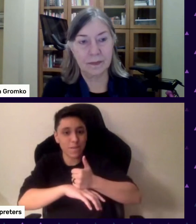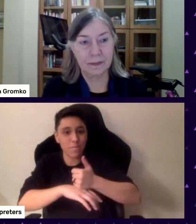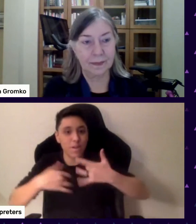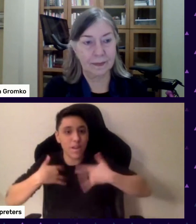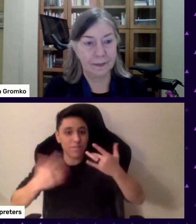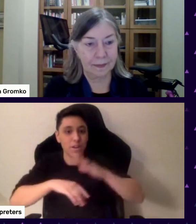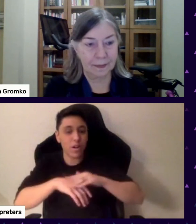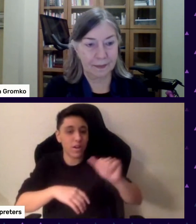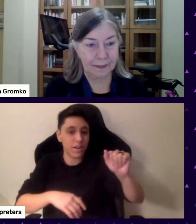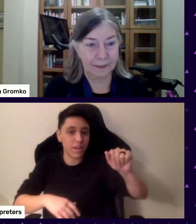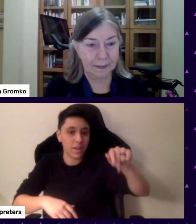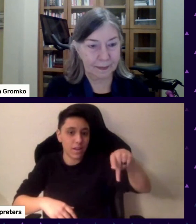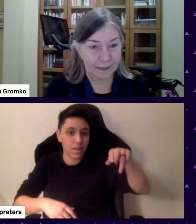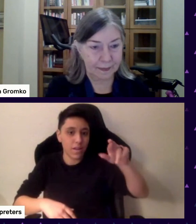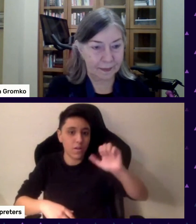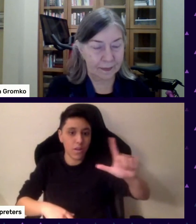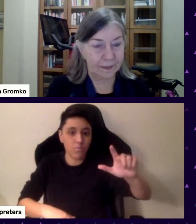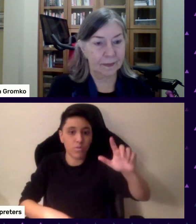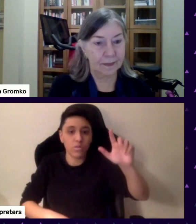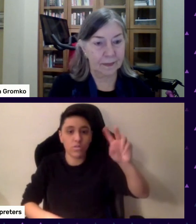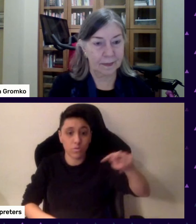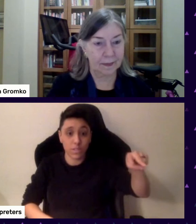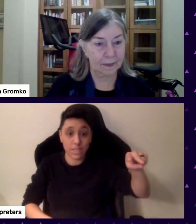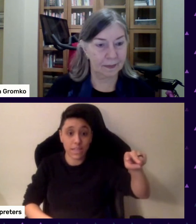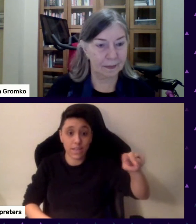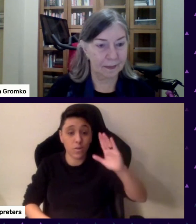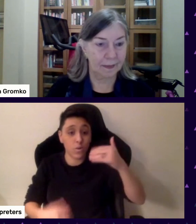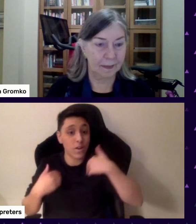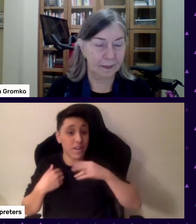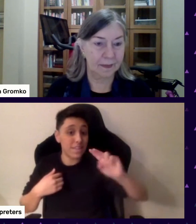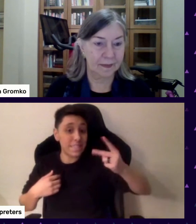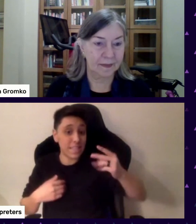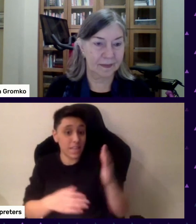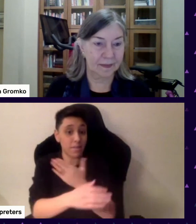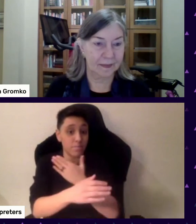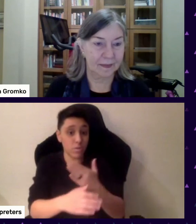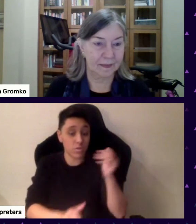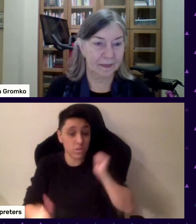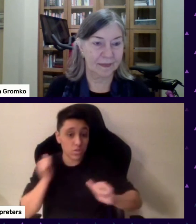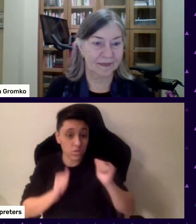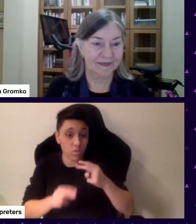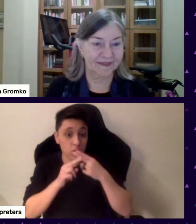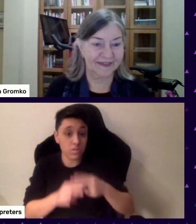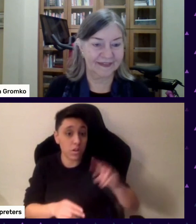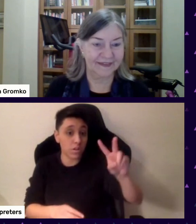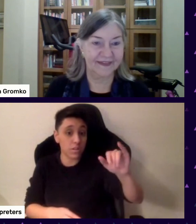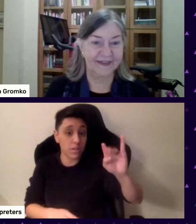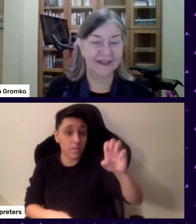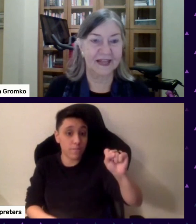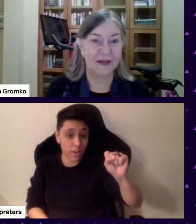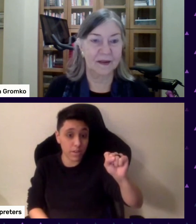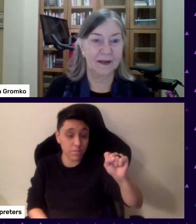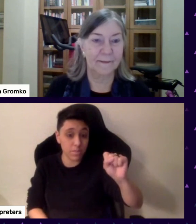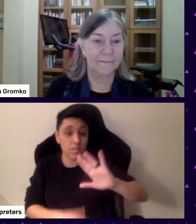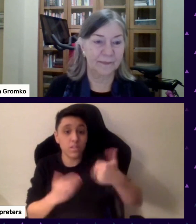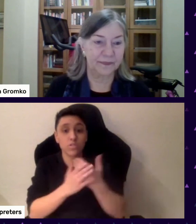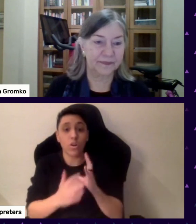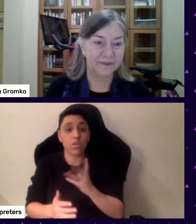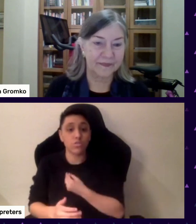22nd. We're going to do our second music show that's called Vibes. It's an all trans live